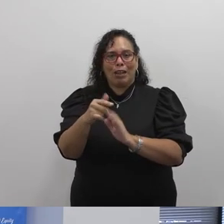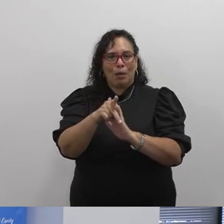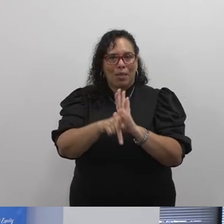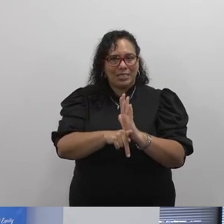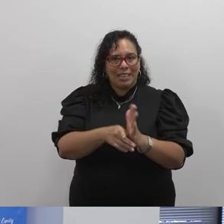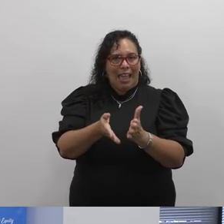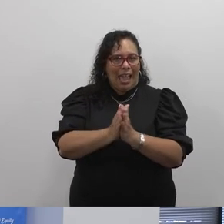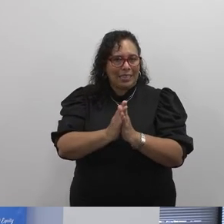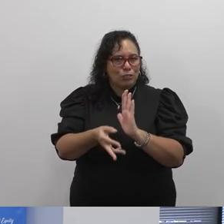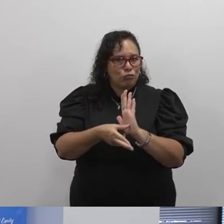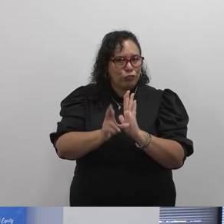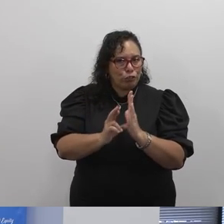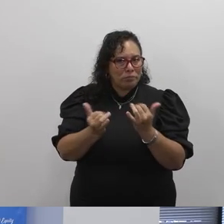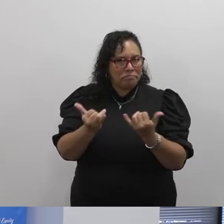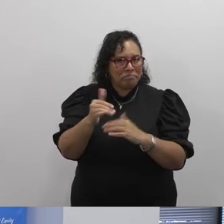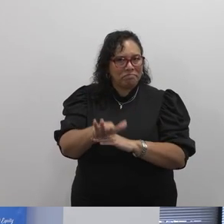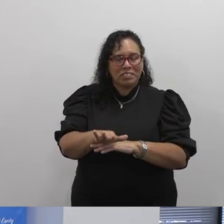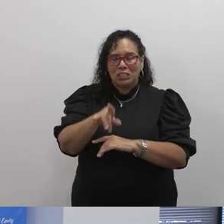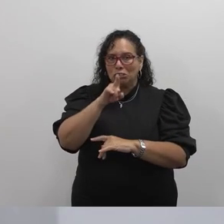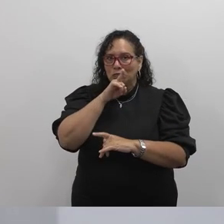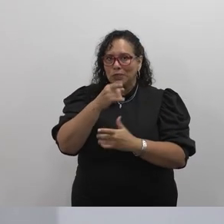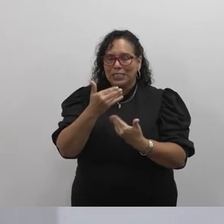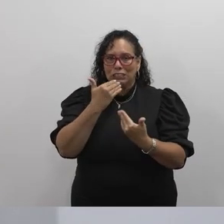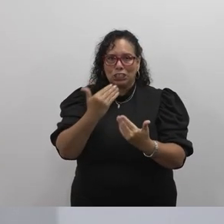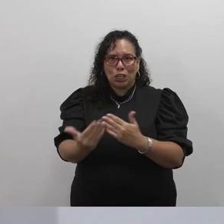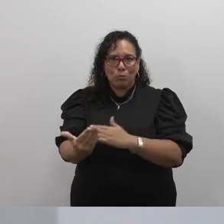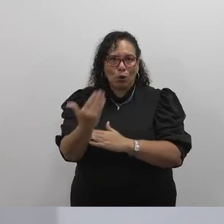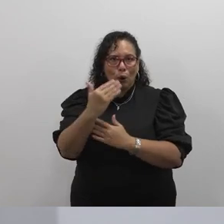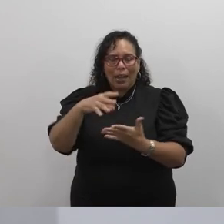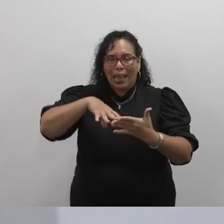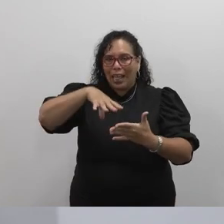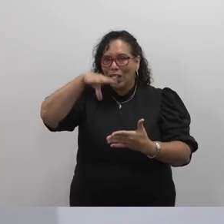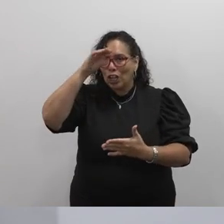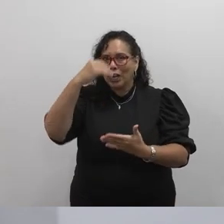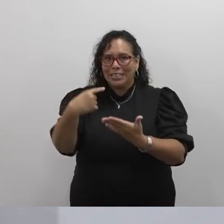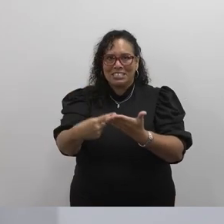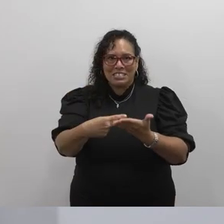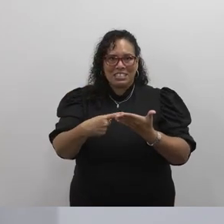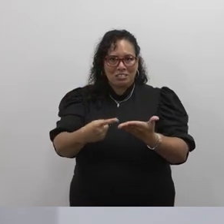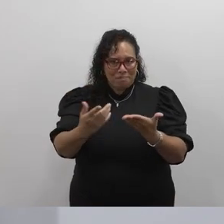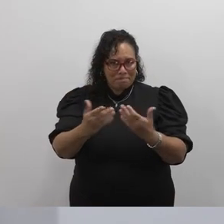to review this evening. So it was a really, really good morning of learning and discussion.